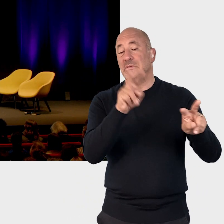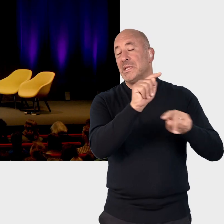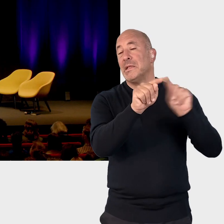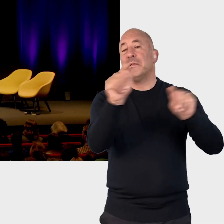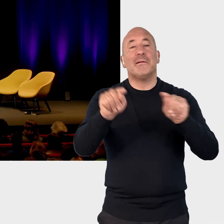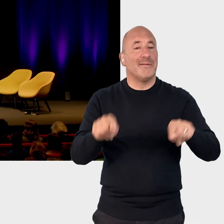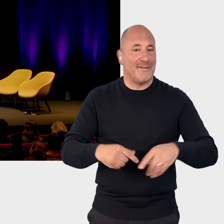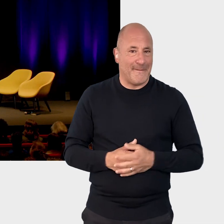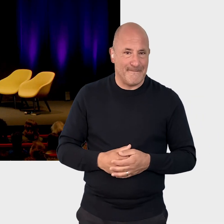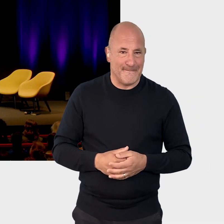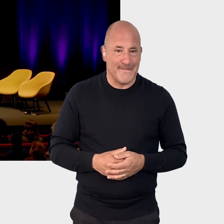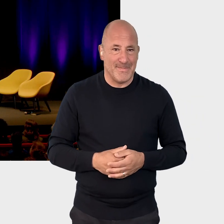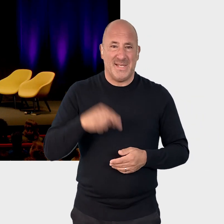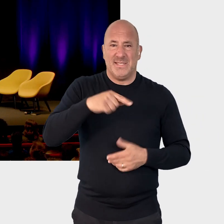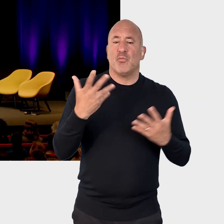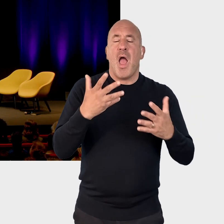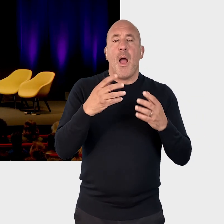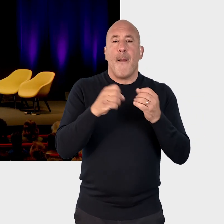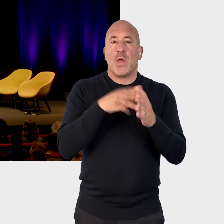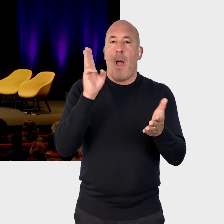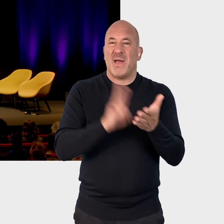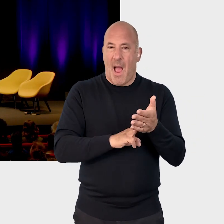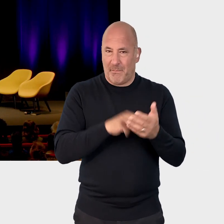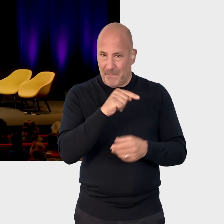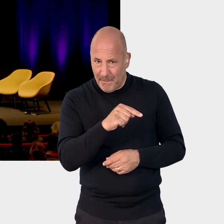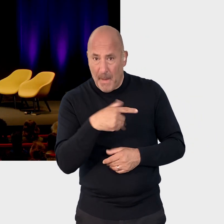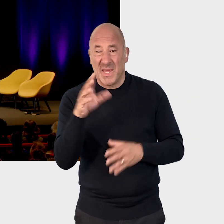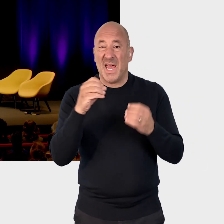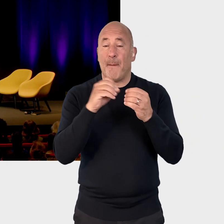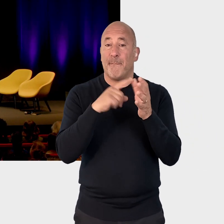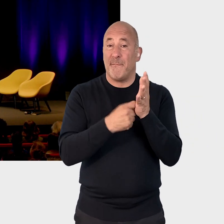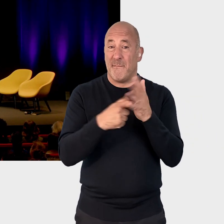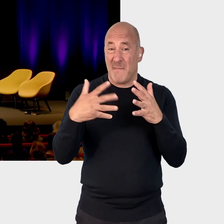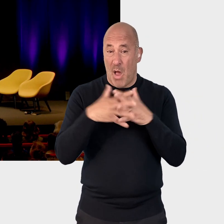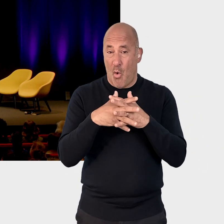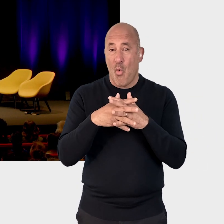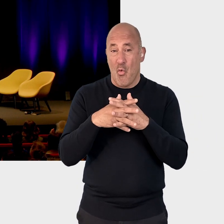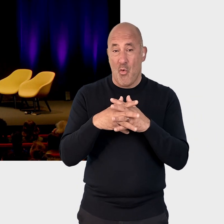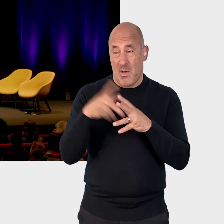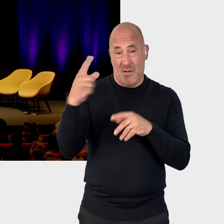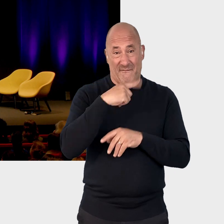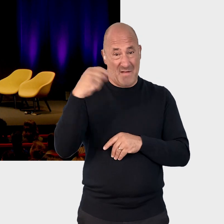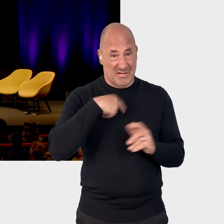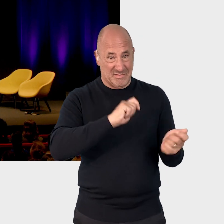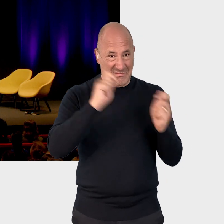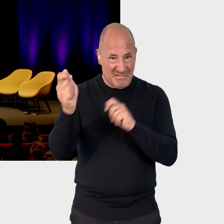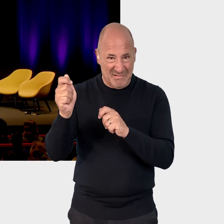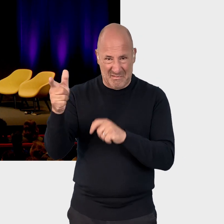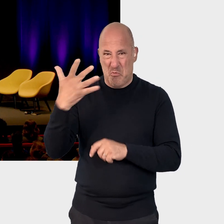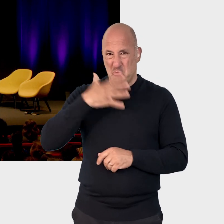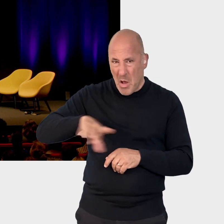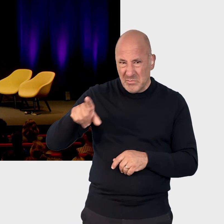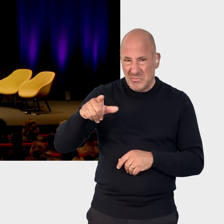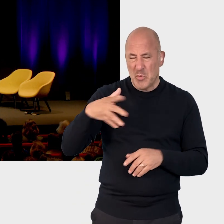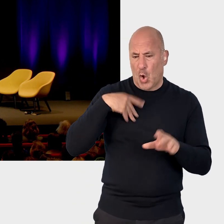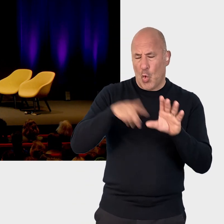Festival, and there are a few partners from For With By around the room. That's happened in Birmingham, but it's happened in Barrow by the invitation of